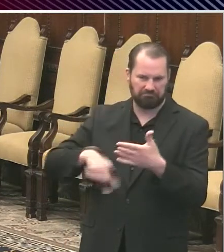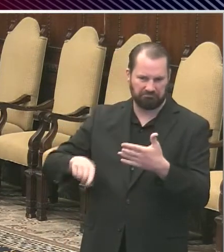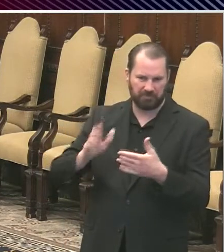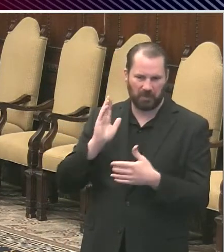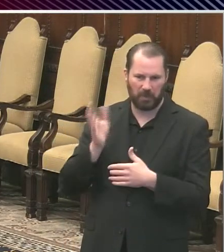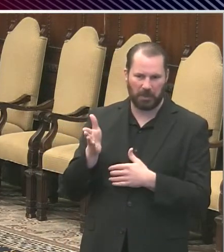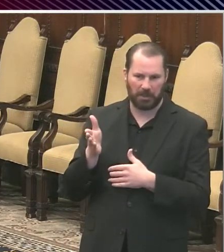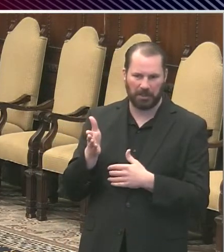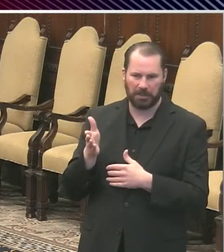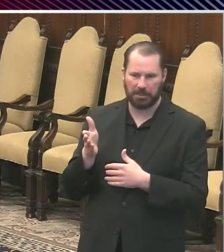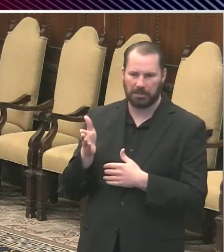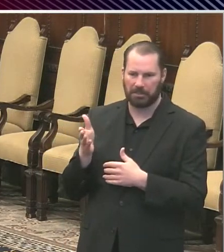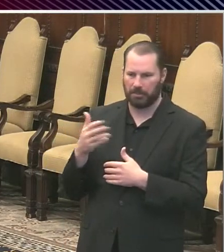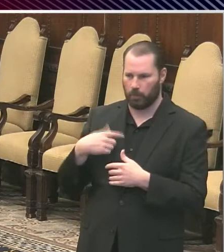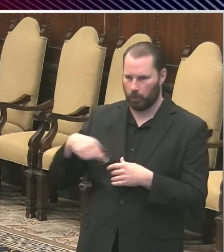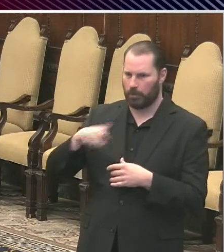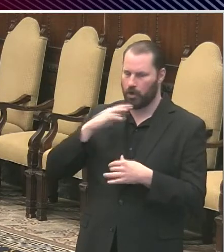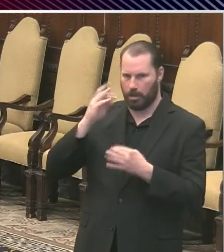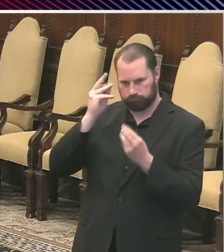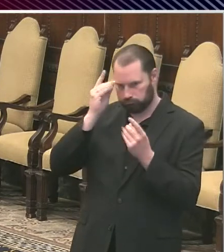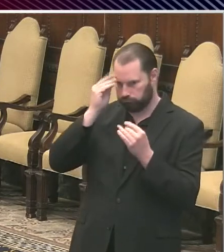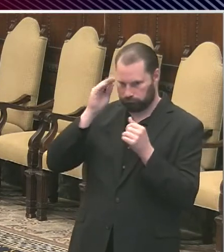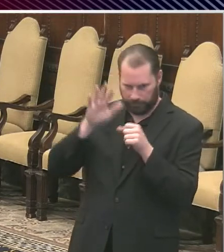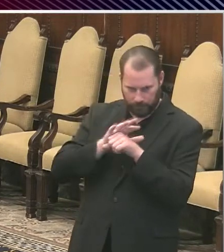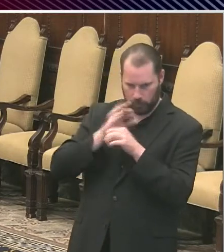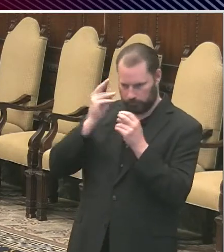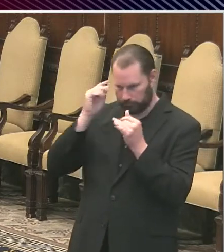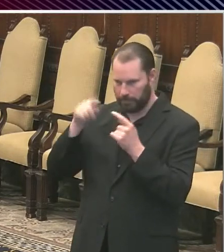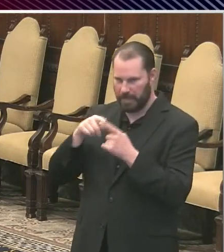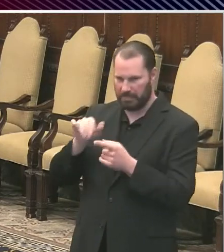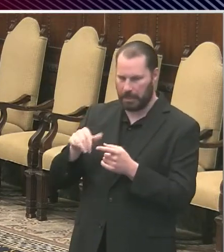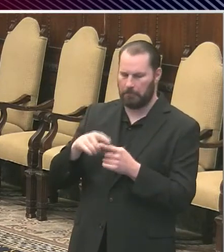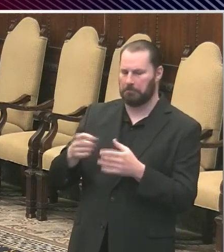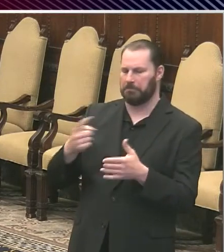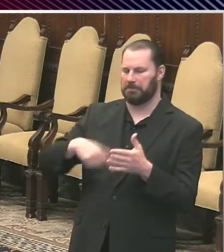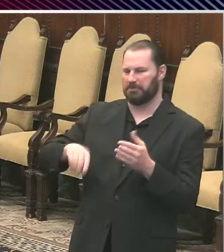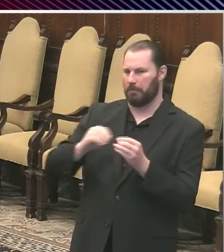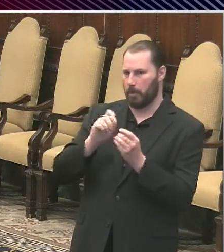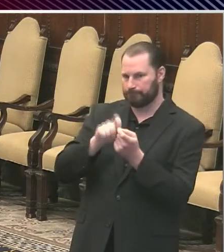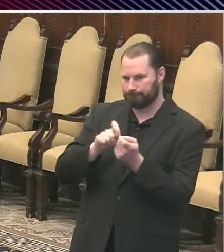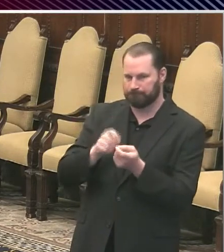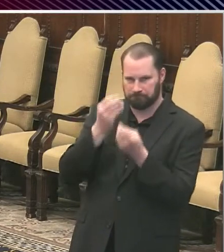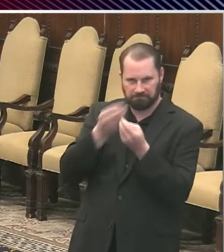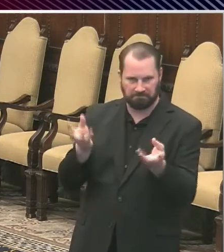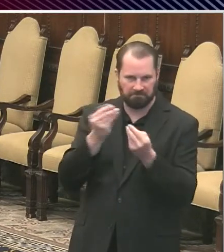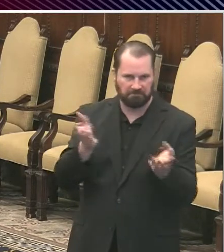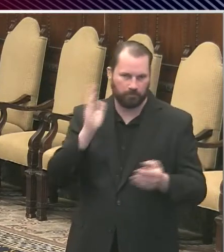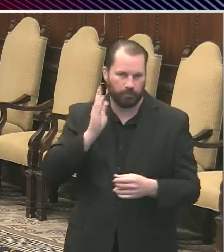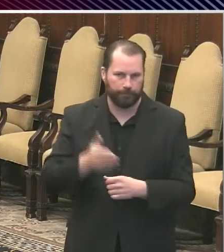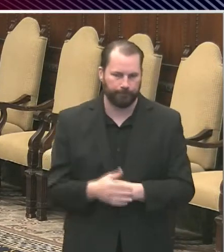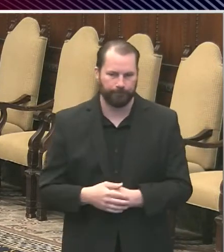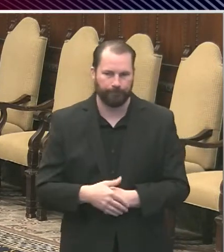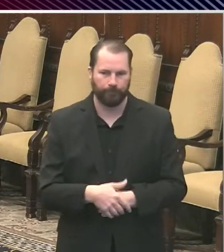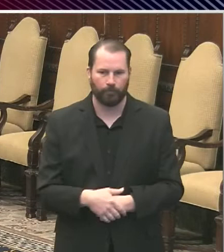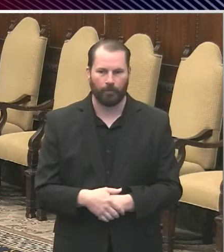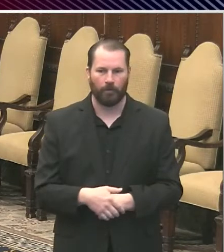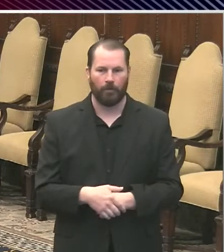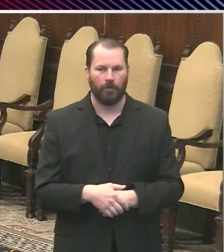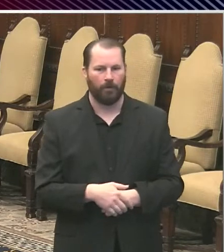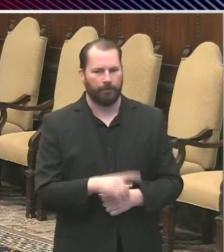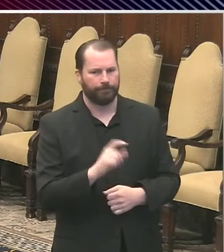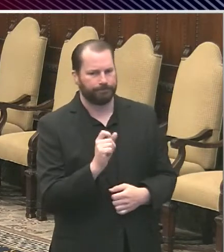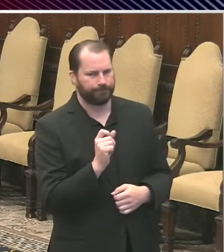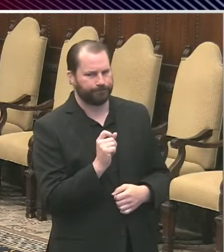be able to give you more details on probably Monday or Tuesday. And there will have to be on-site protocols when it comes to